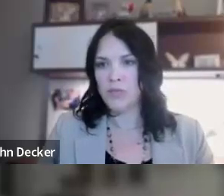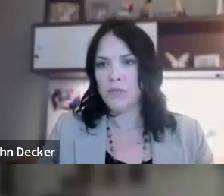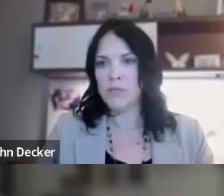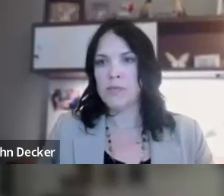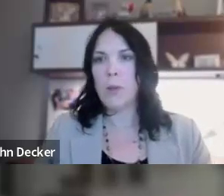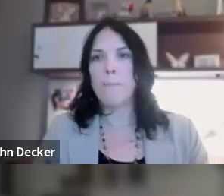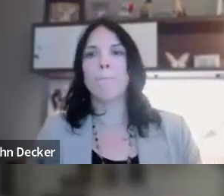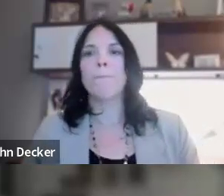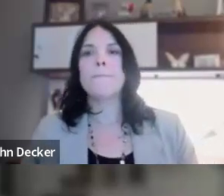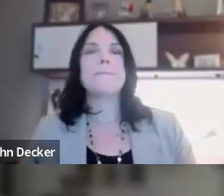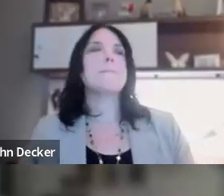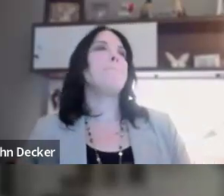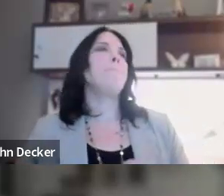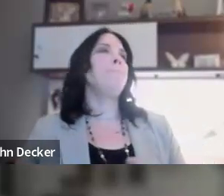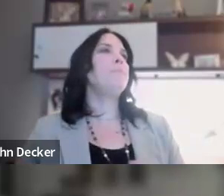whatever that might be.